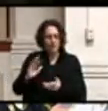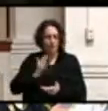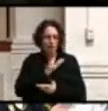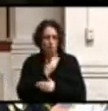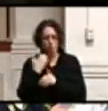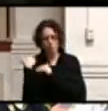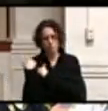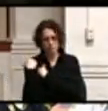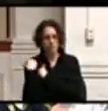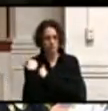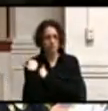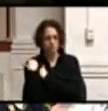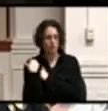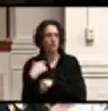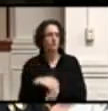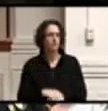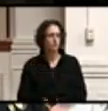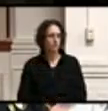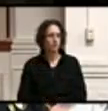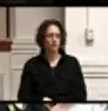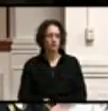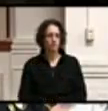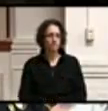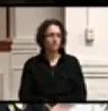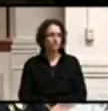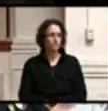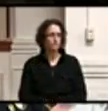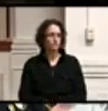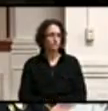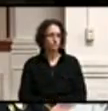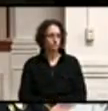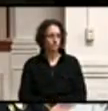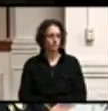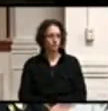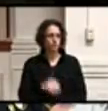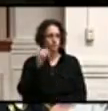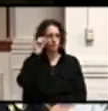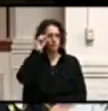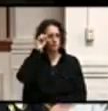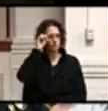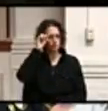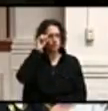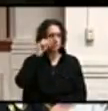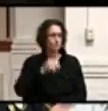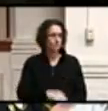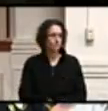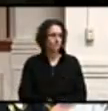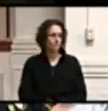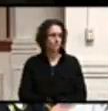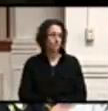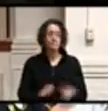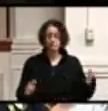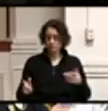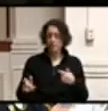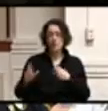the chance and the opportunity, based on the recommendations of these department heads, to make